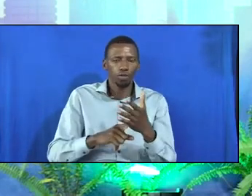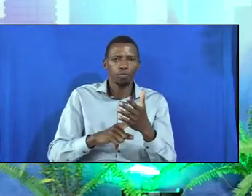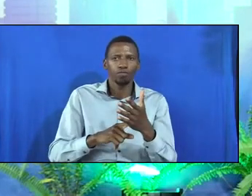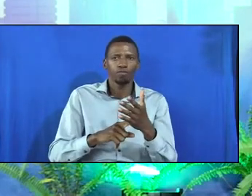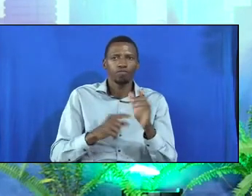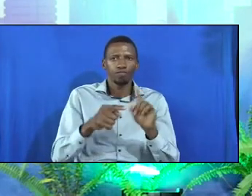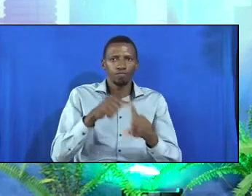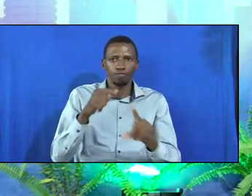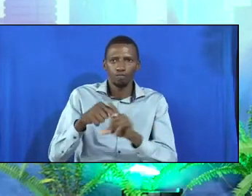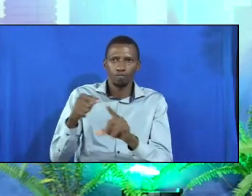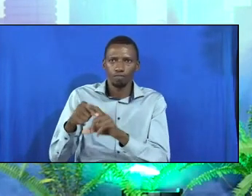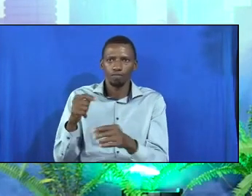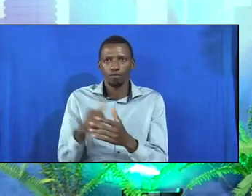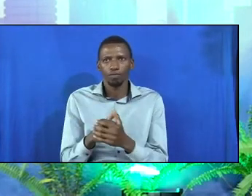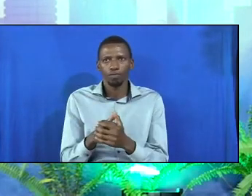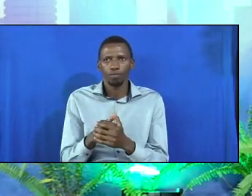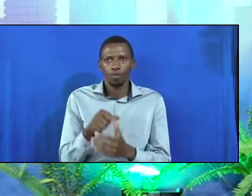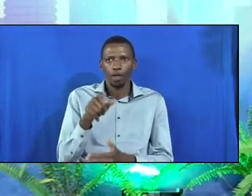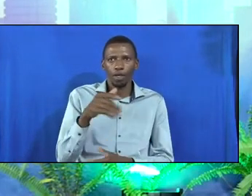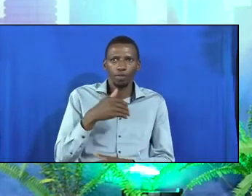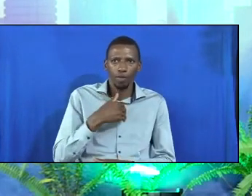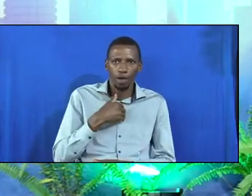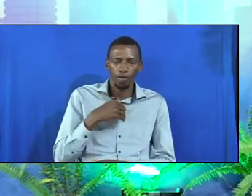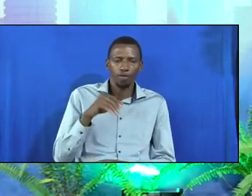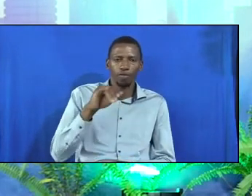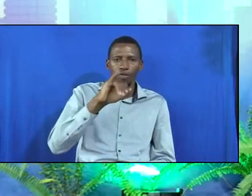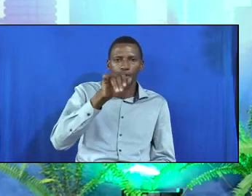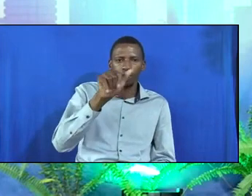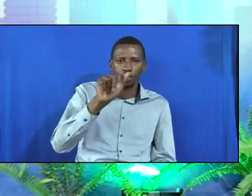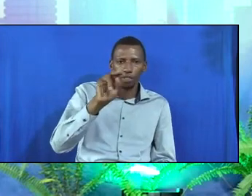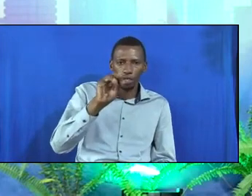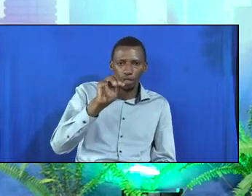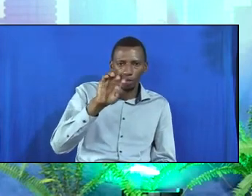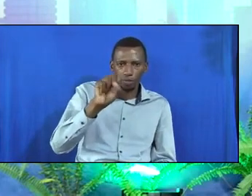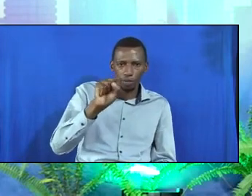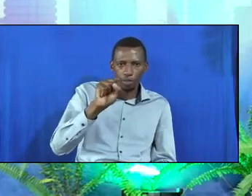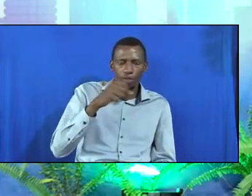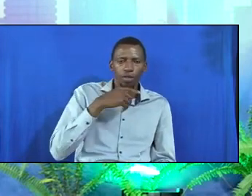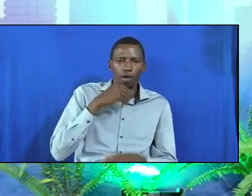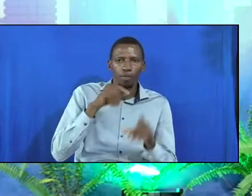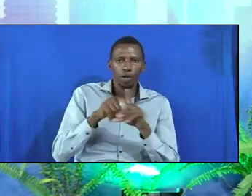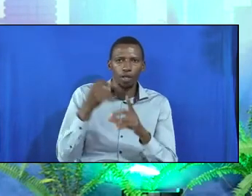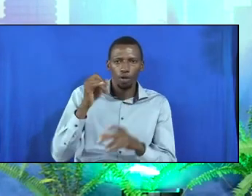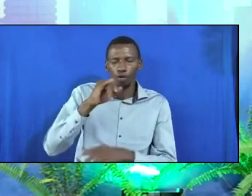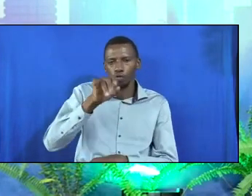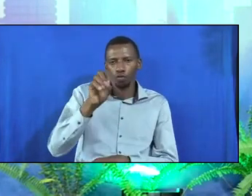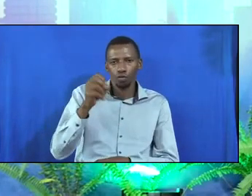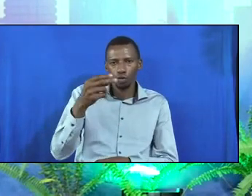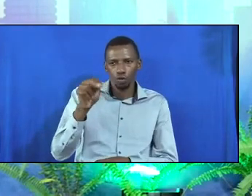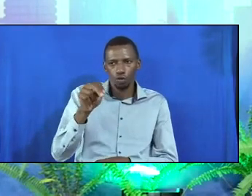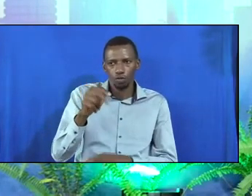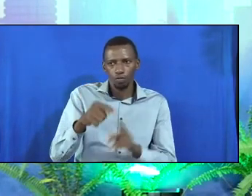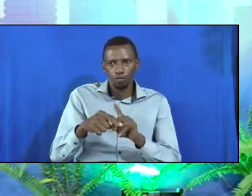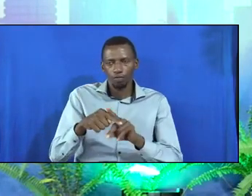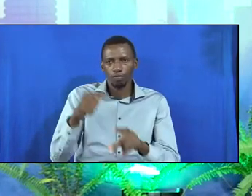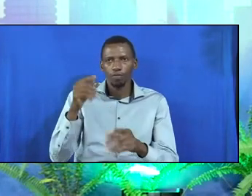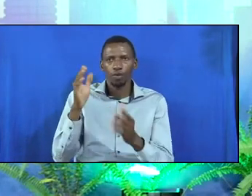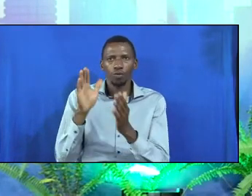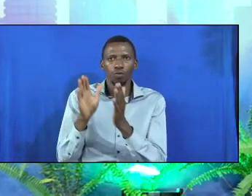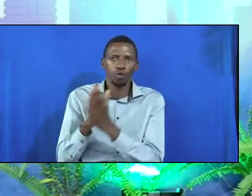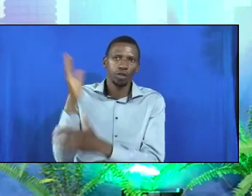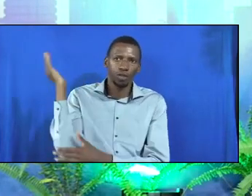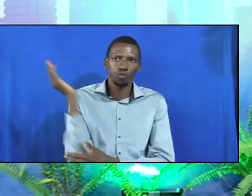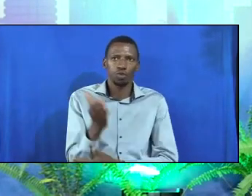He had James, the brother of John, put to death with a sword. When he saw that